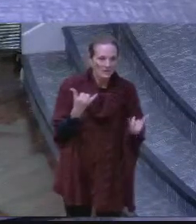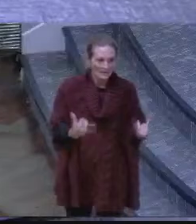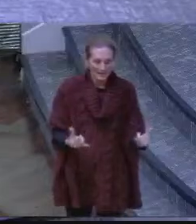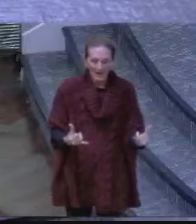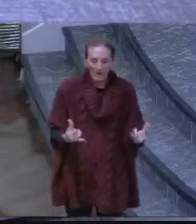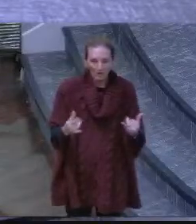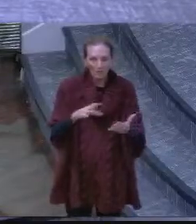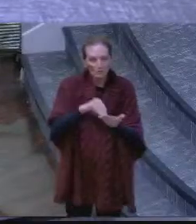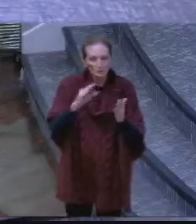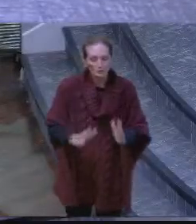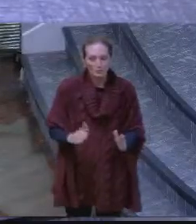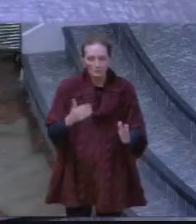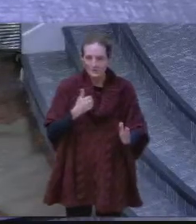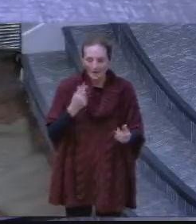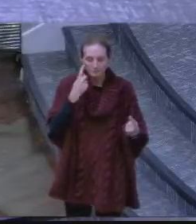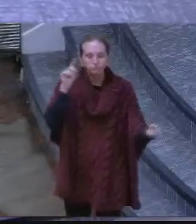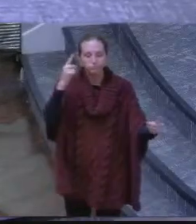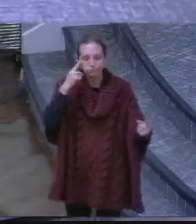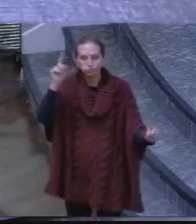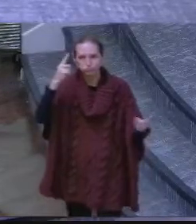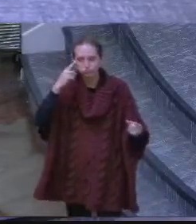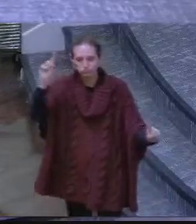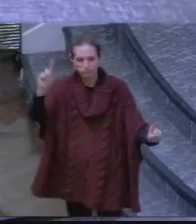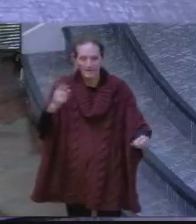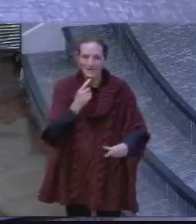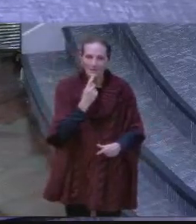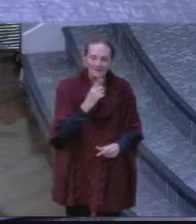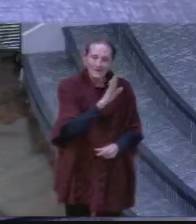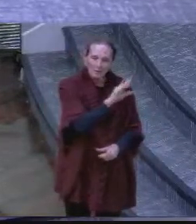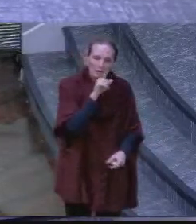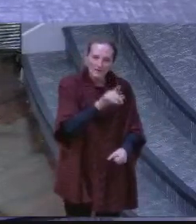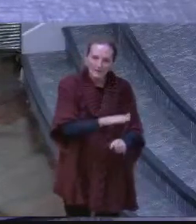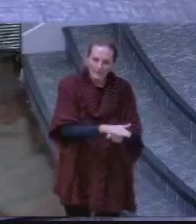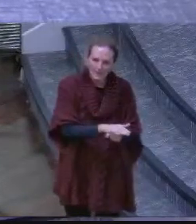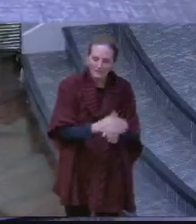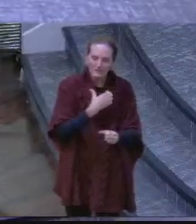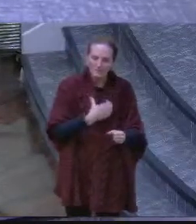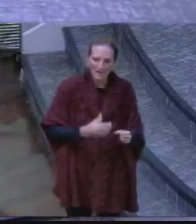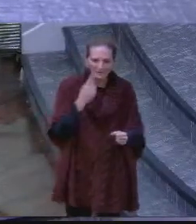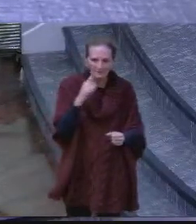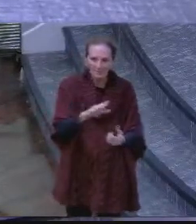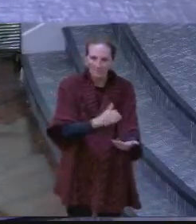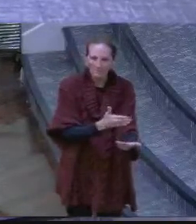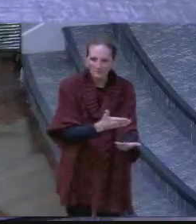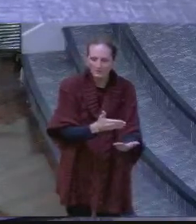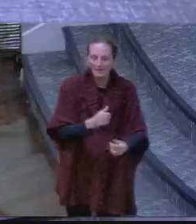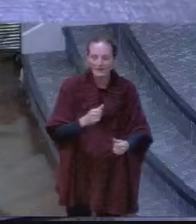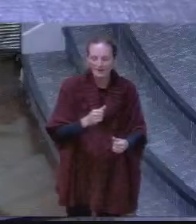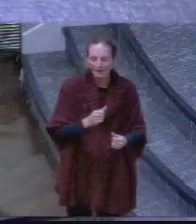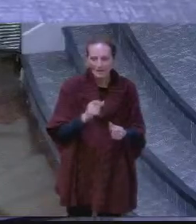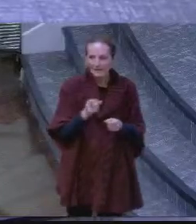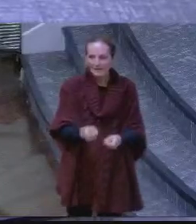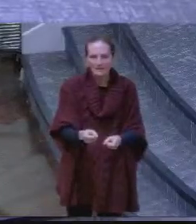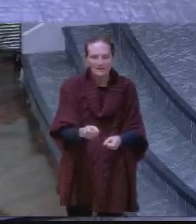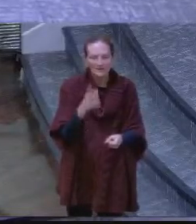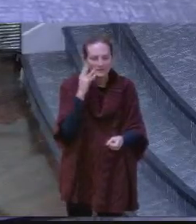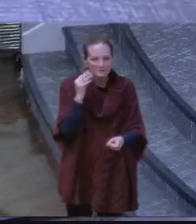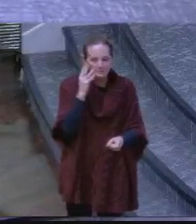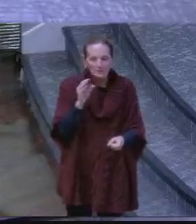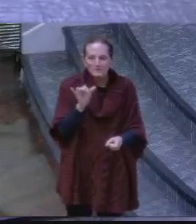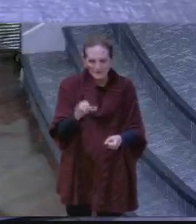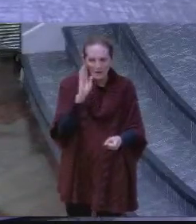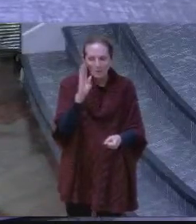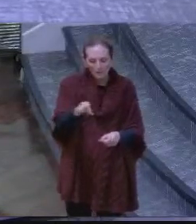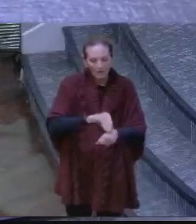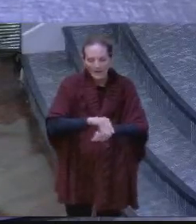achievements. They say her dedication and passion for music have created invaluable experiences that will have a lasting impact on